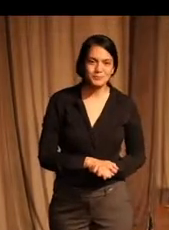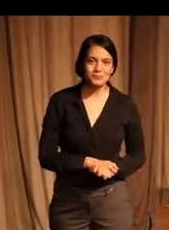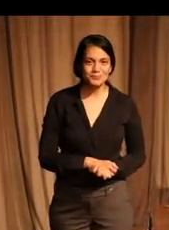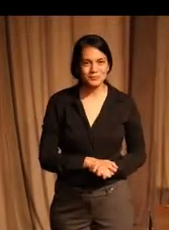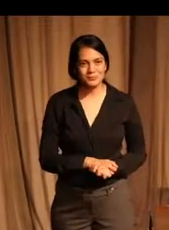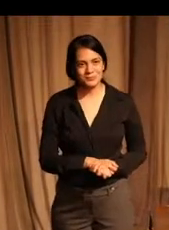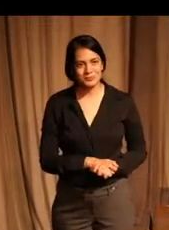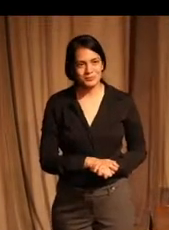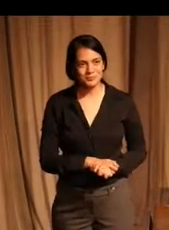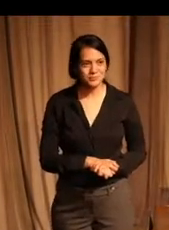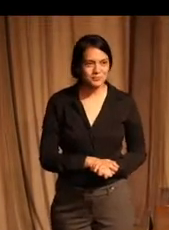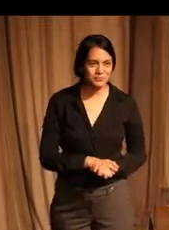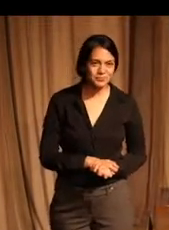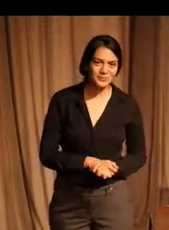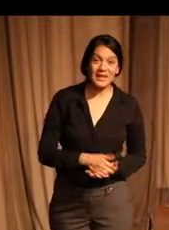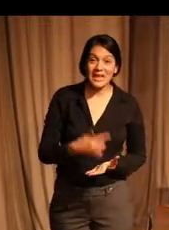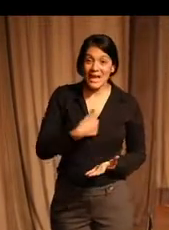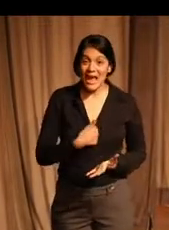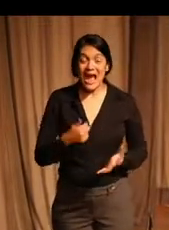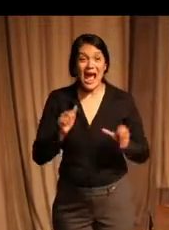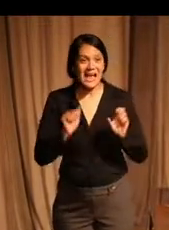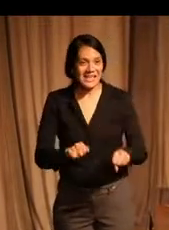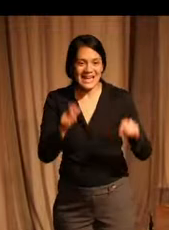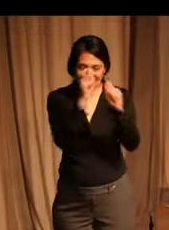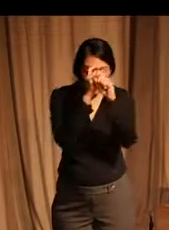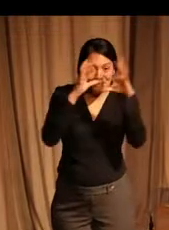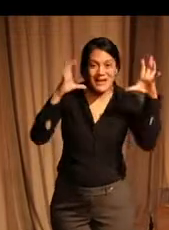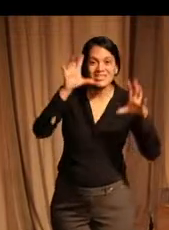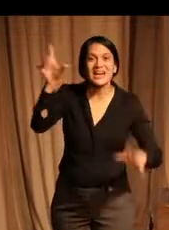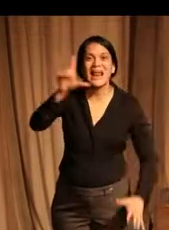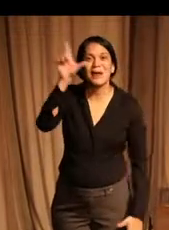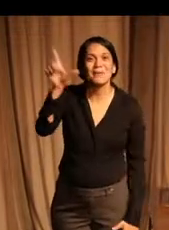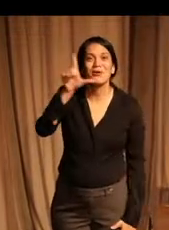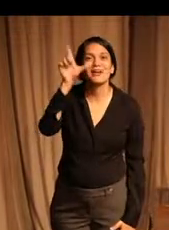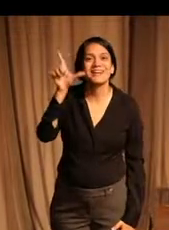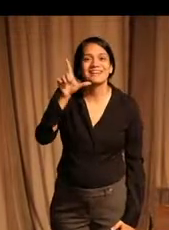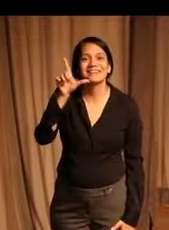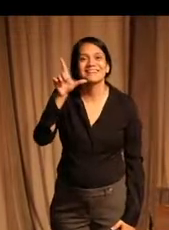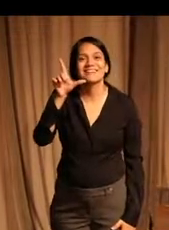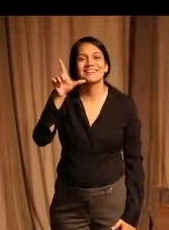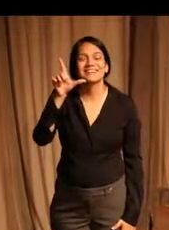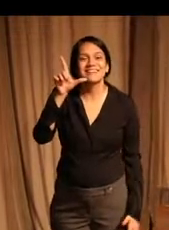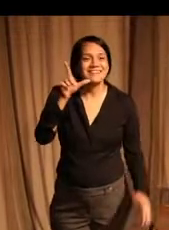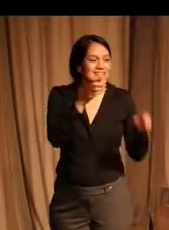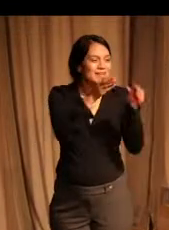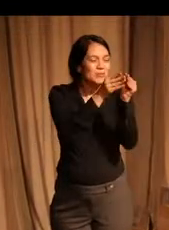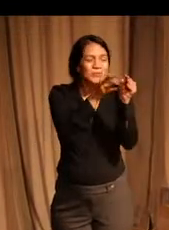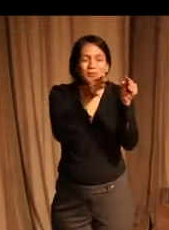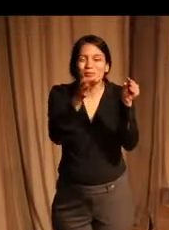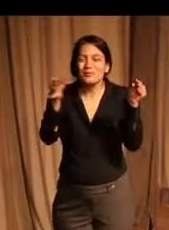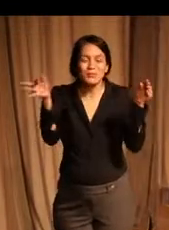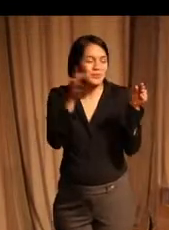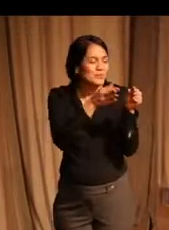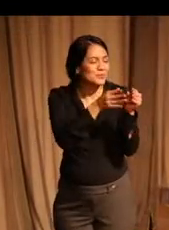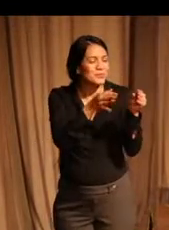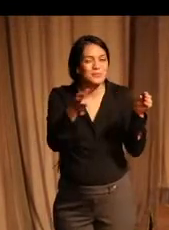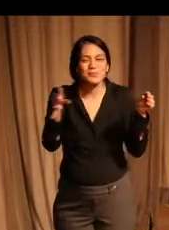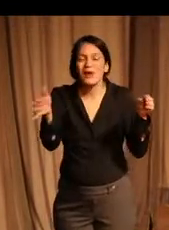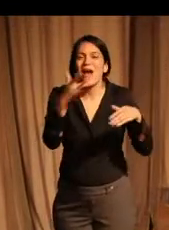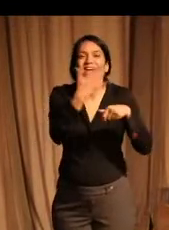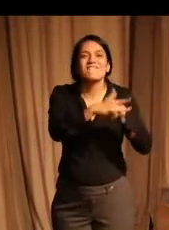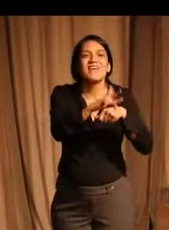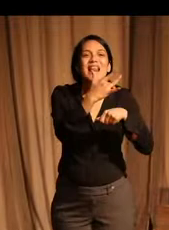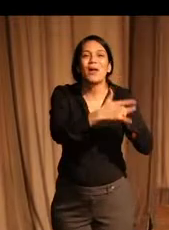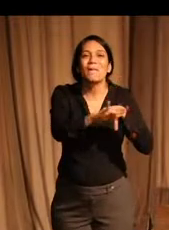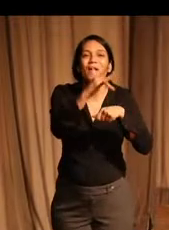I can imagine to have a library and all the archives of Sarah and the films available.